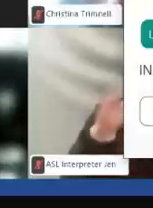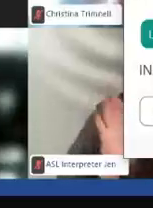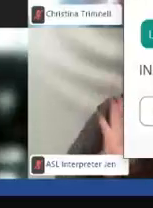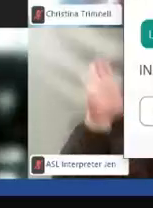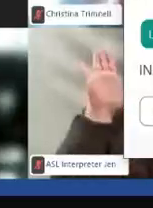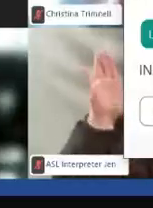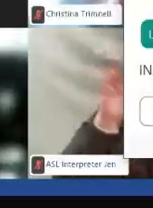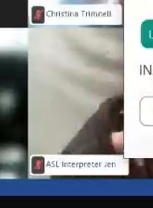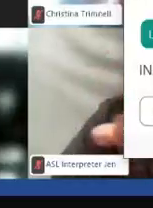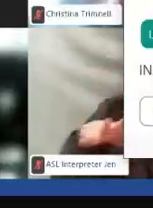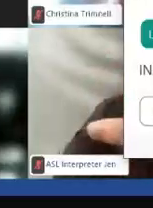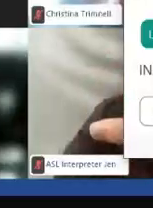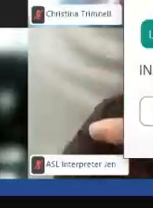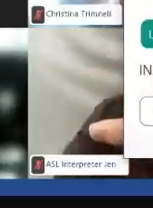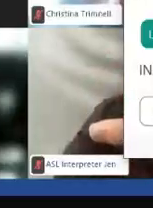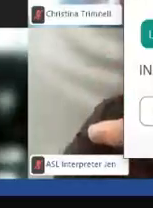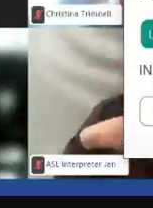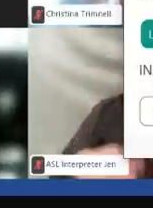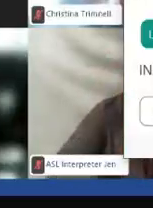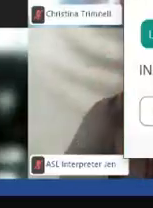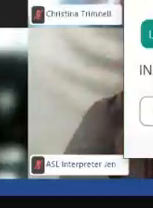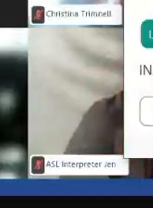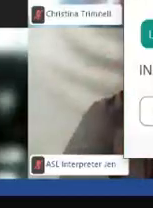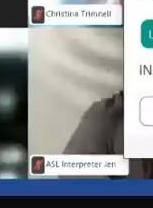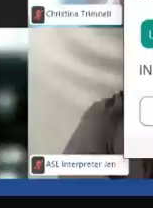motion to accept the slate as presented?